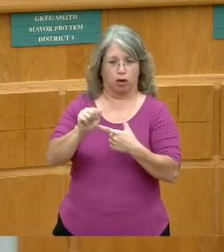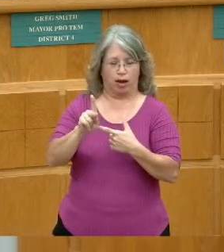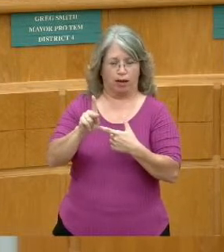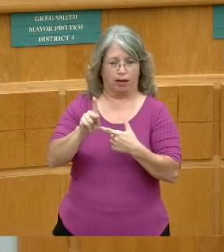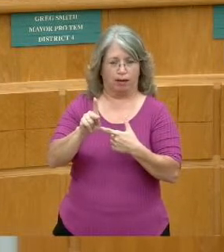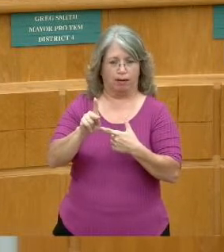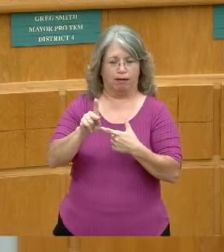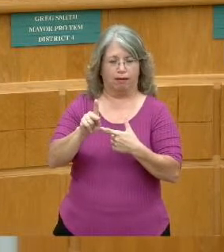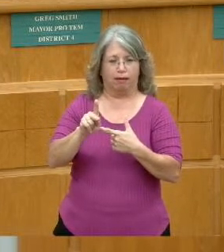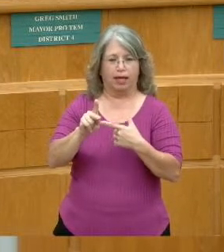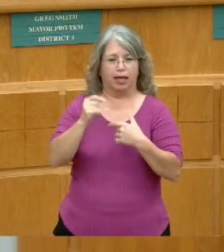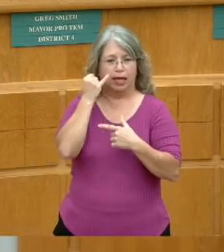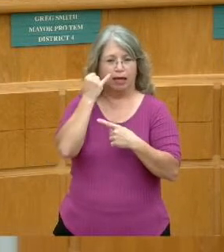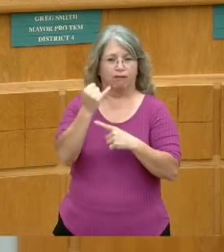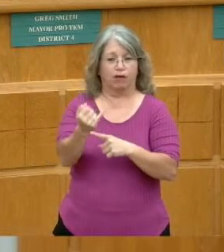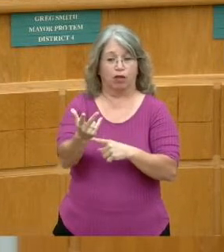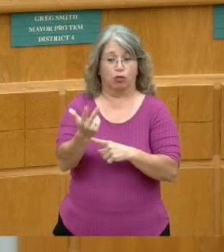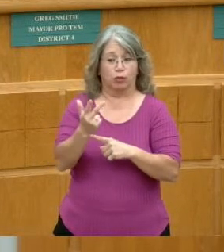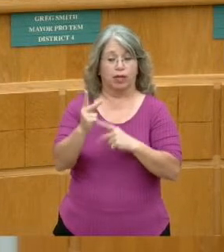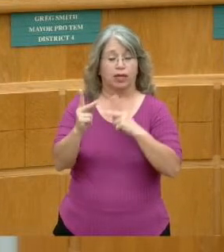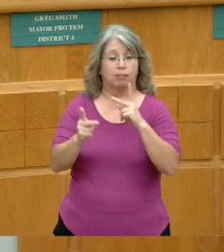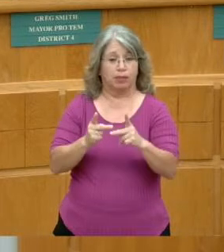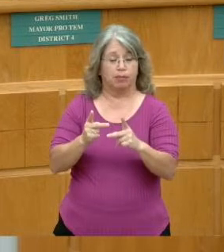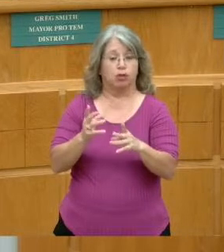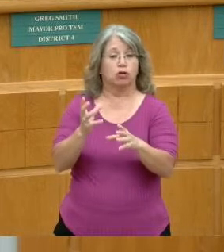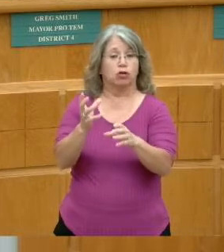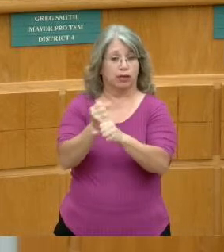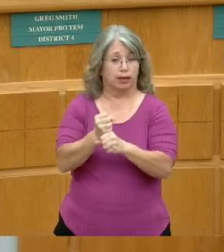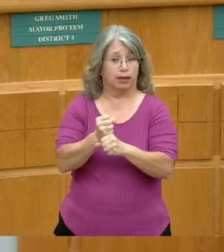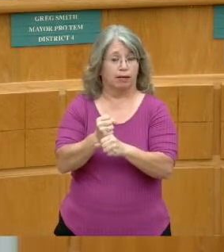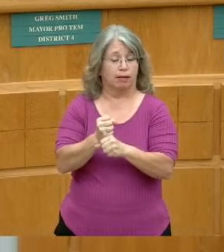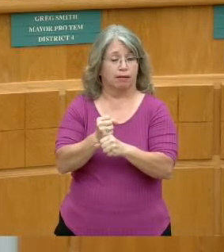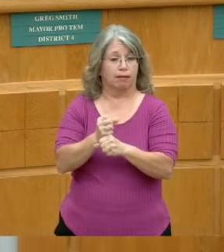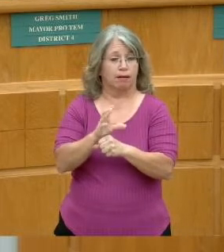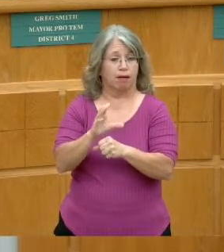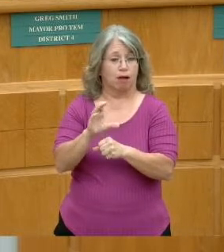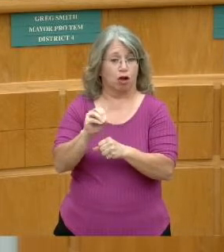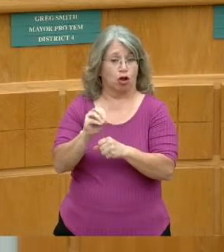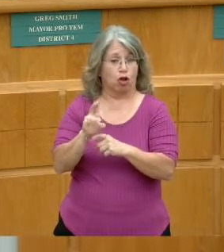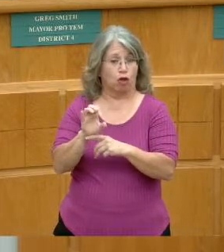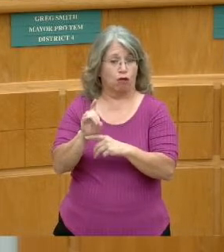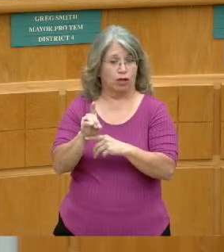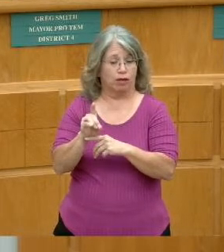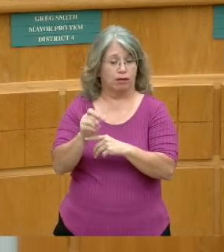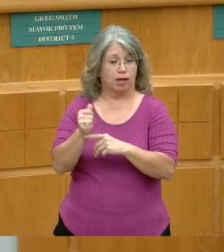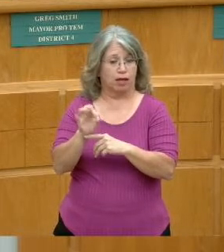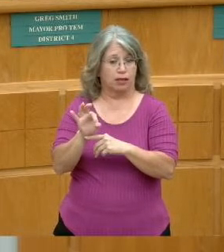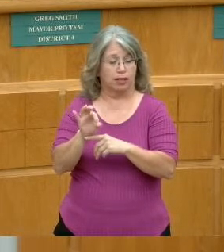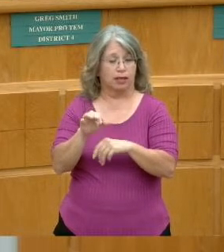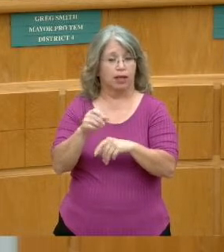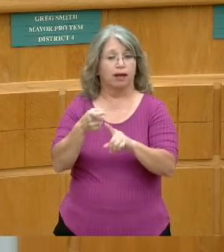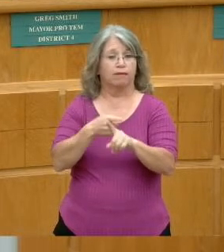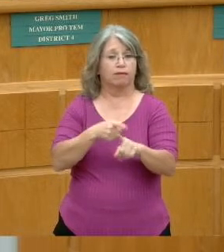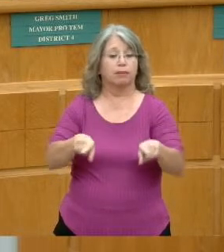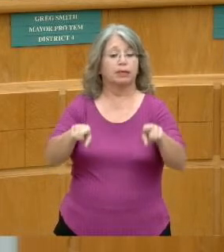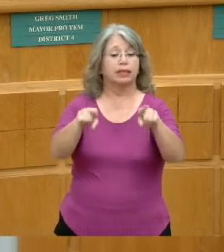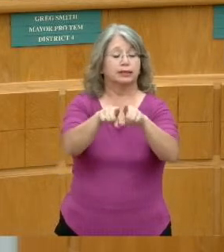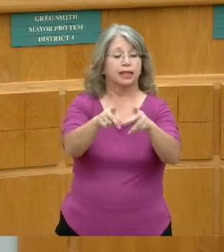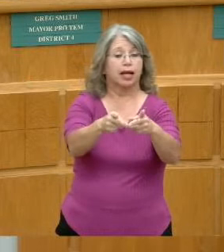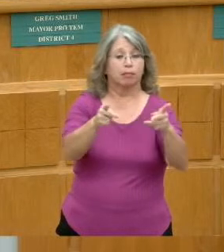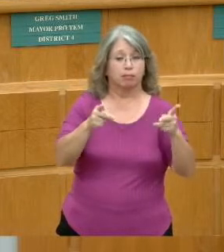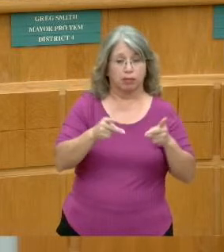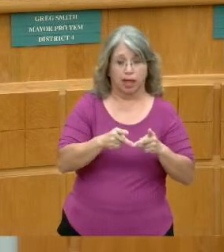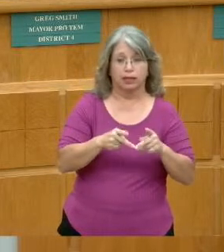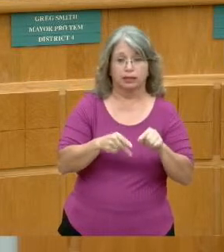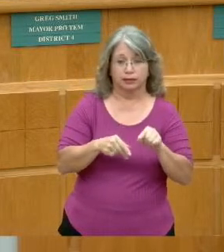contracting COVID-19 at approximately the same time at the same establishment. So that's the protocol that I used to subtract